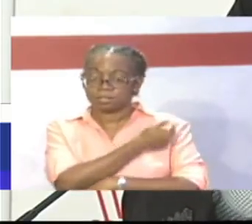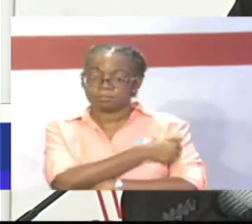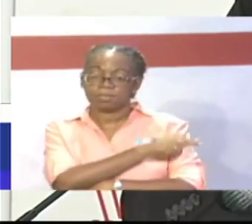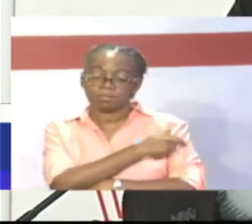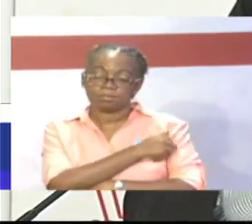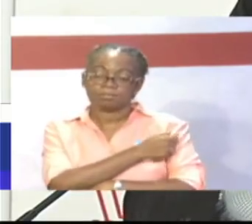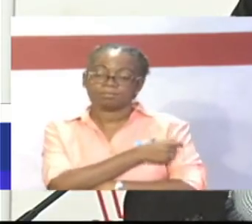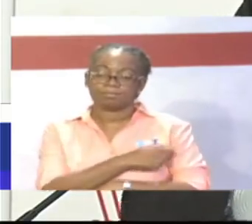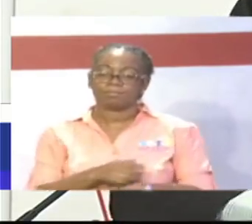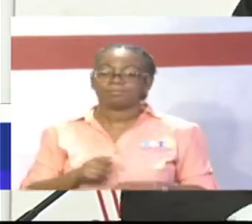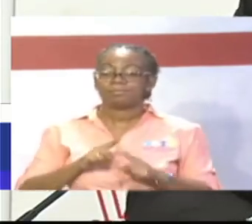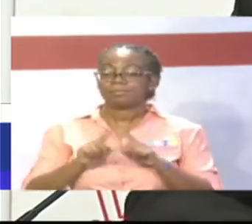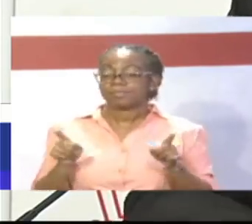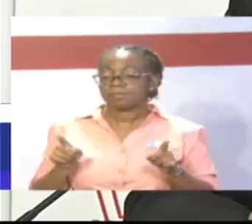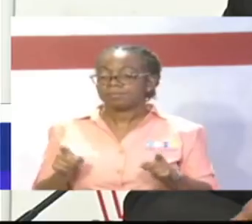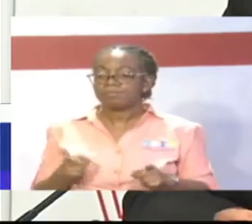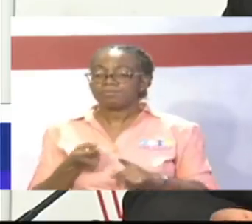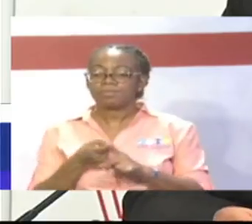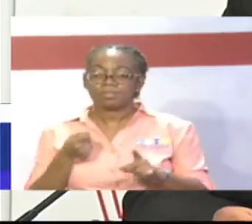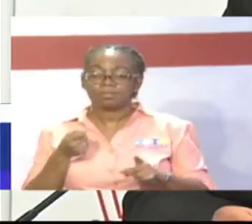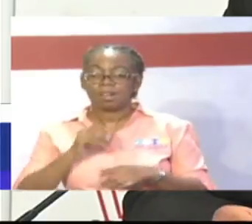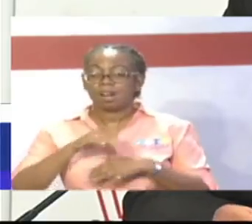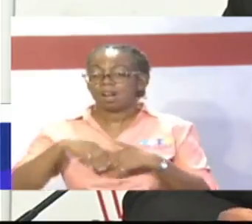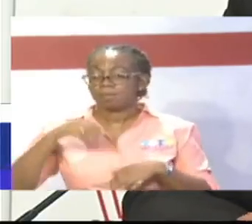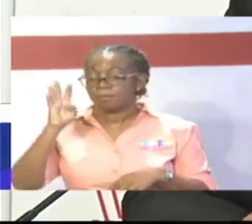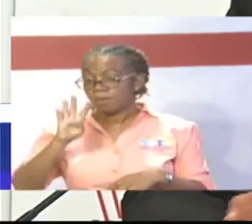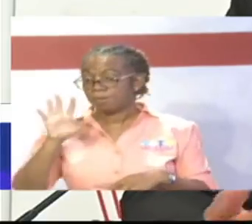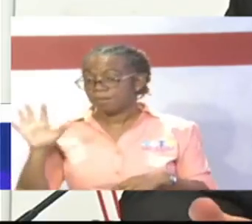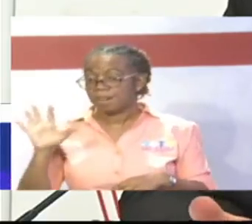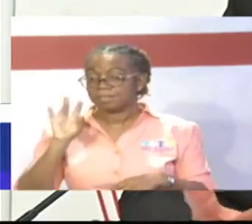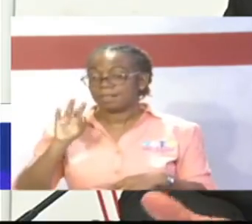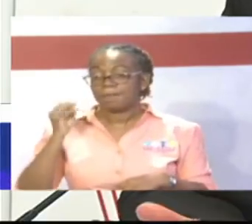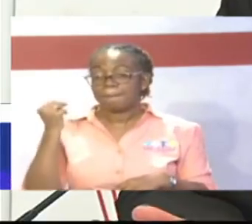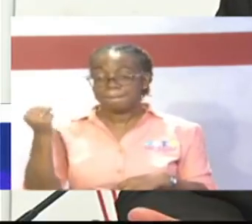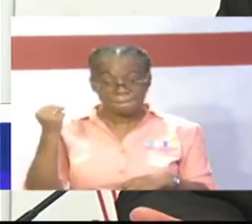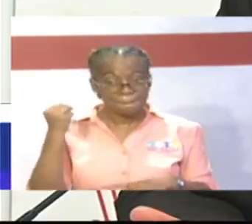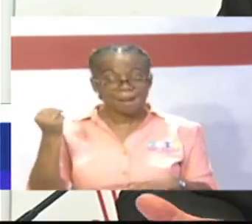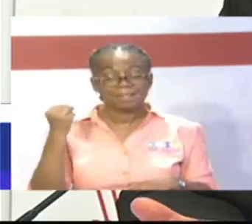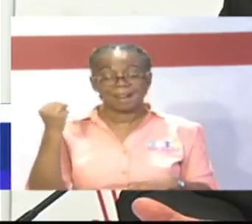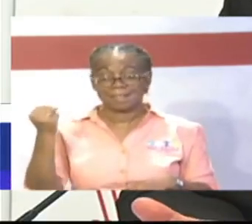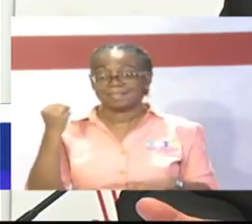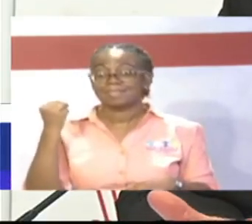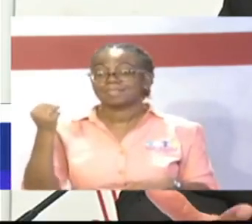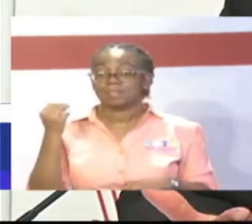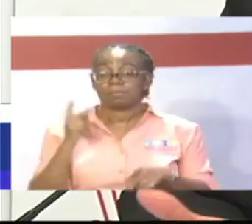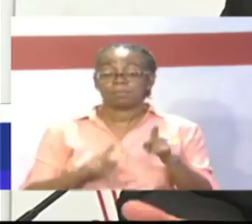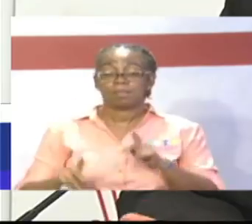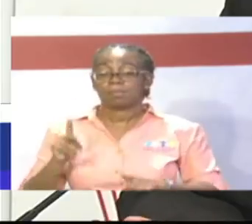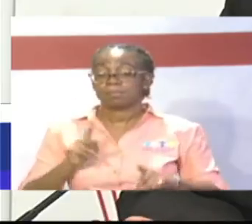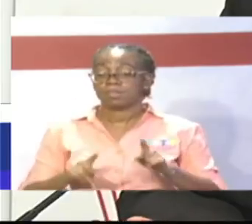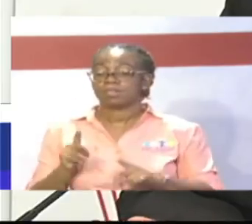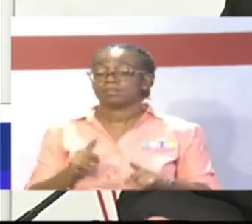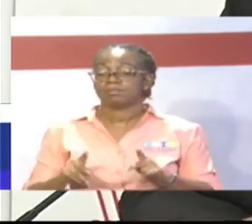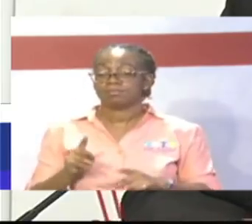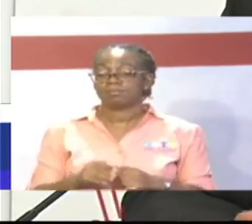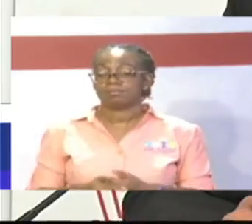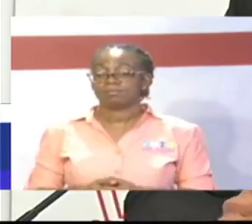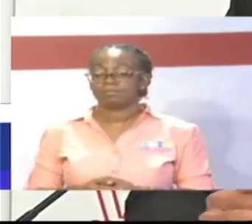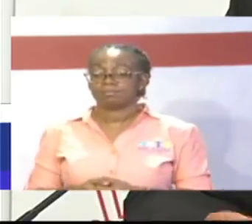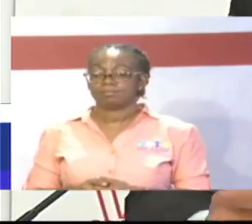from 47 million doses. So the number is 6 per